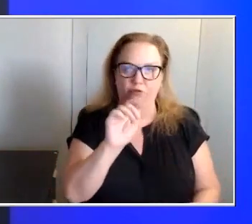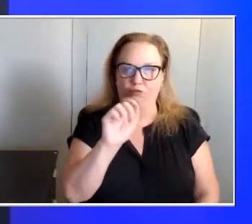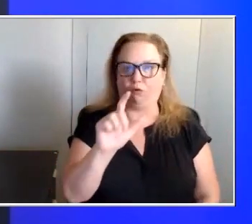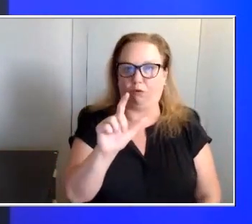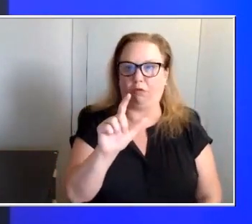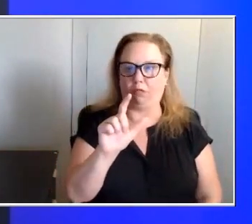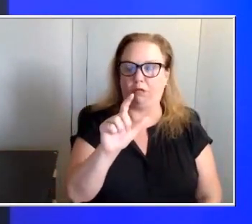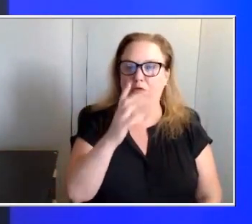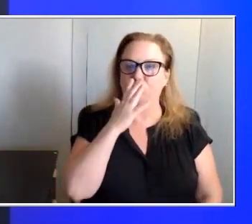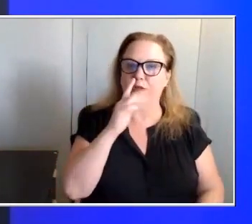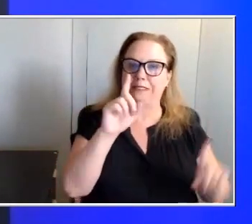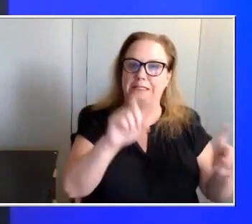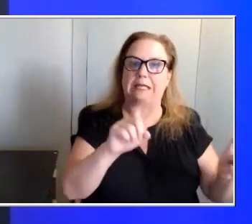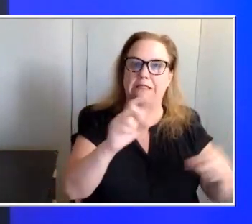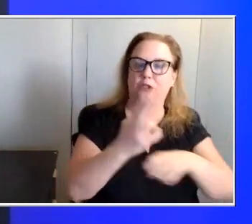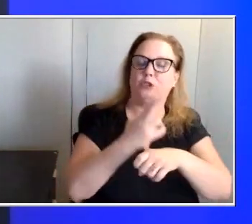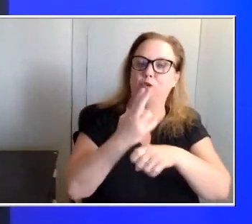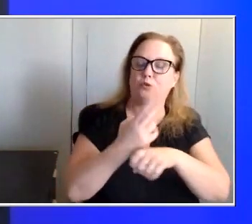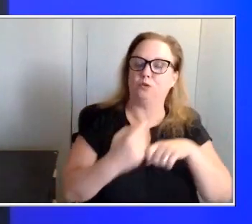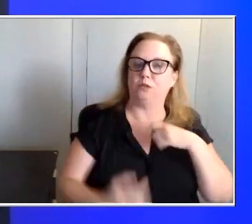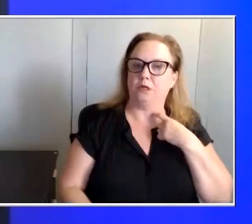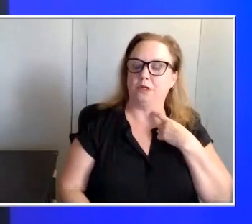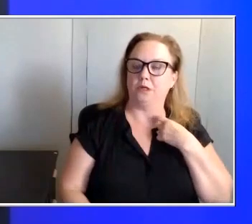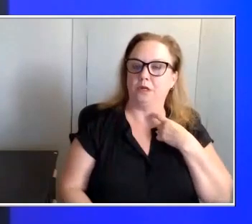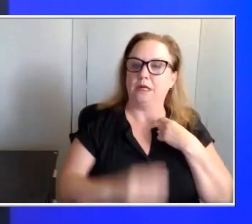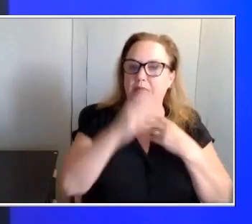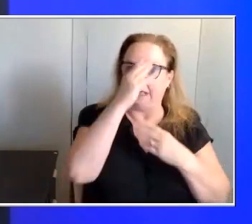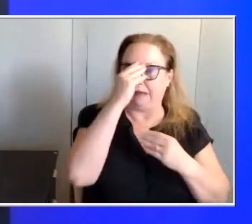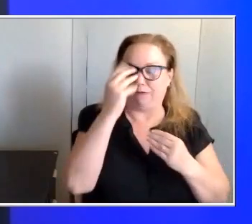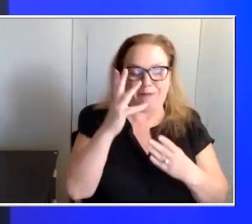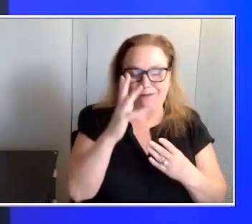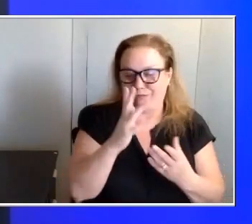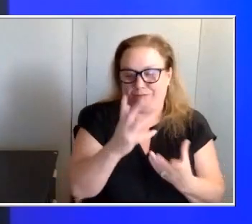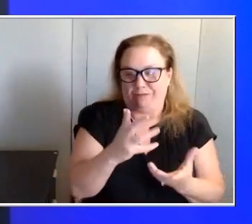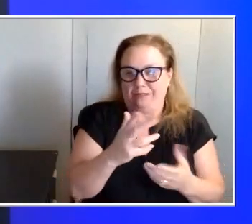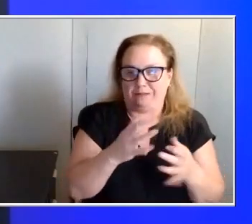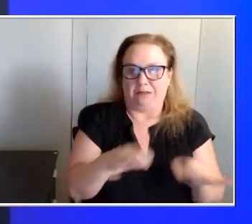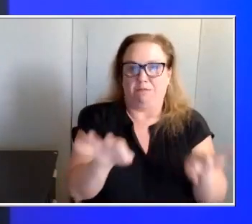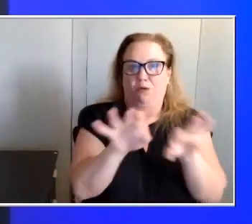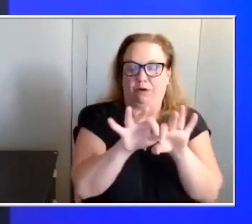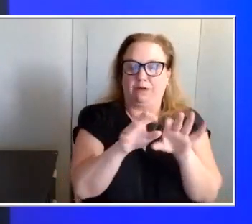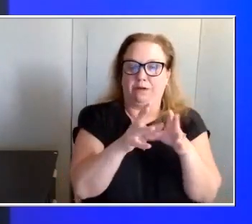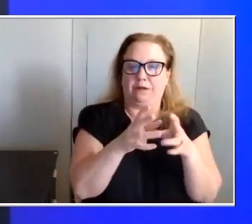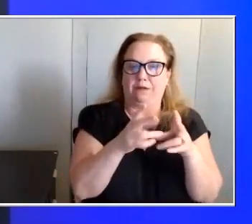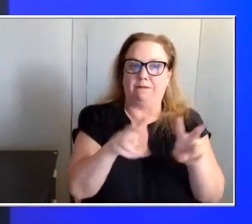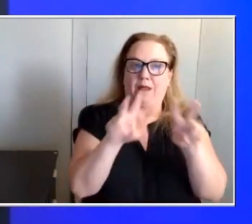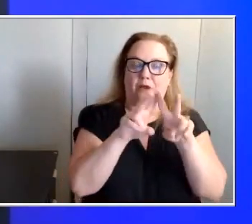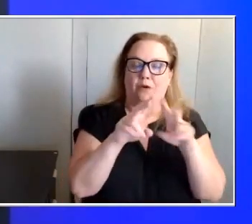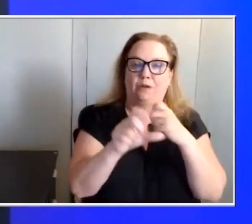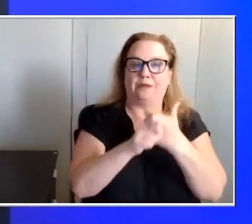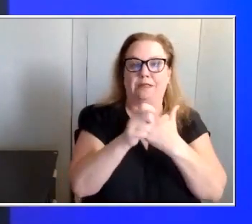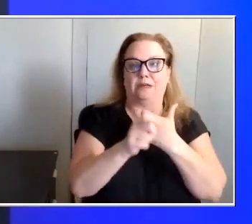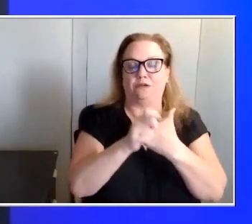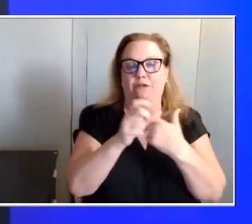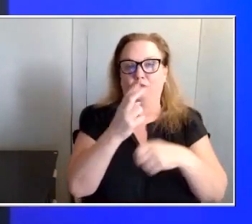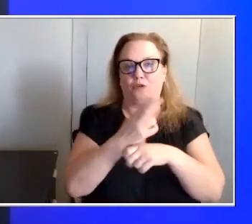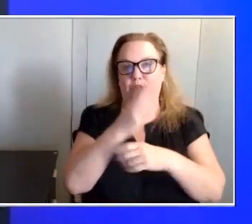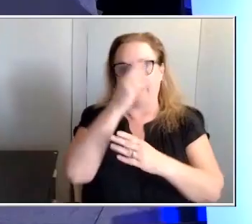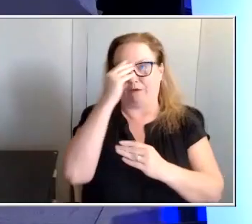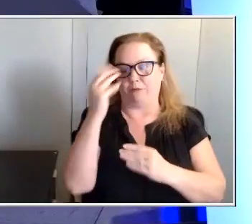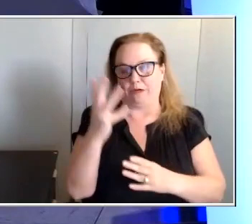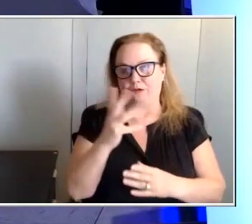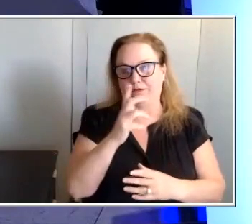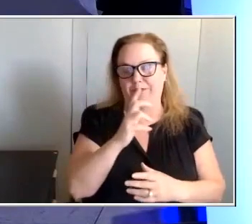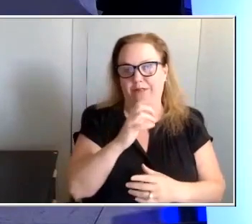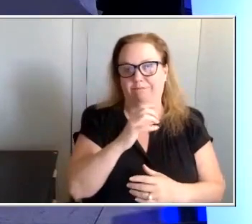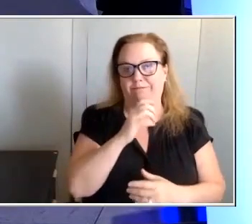to use. Information is information, and it can add value. The danger comes if you're using that information inappropriately.